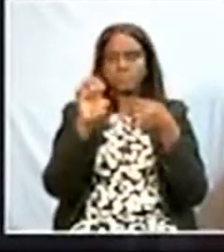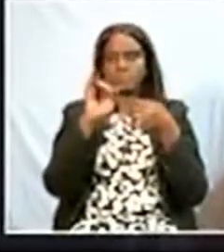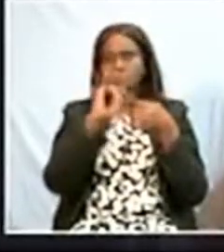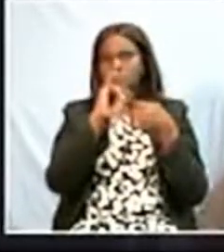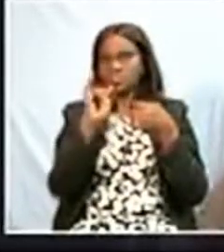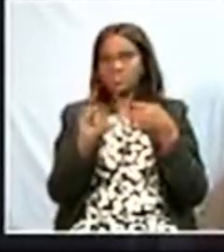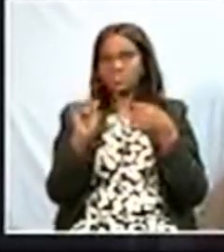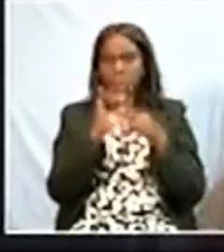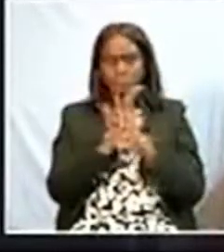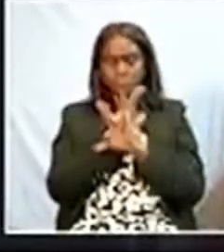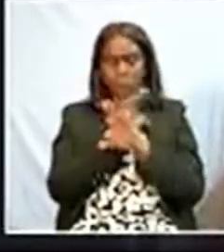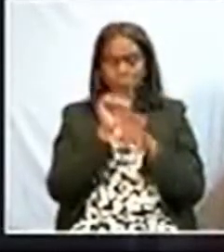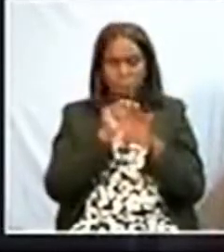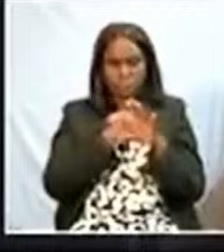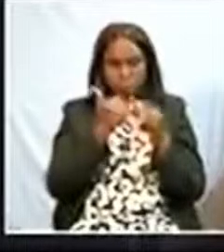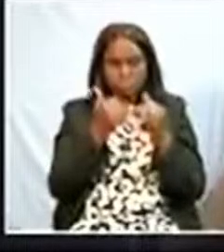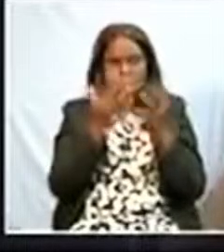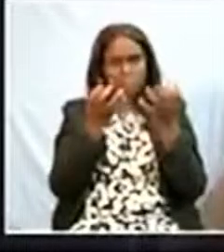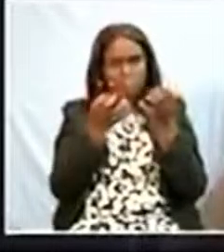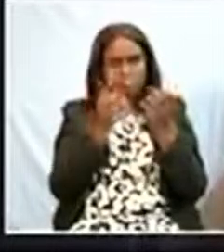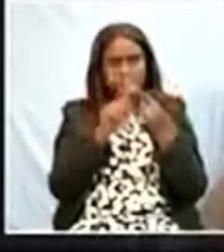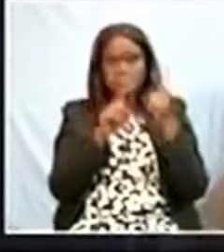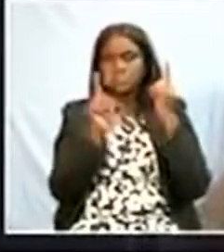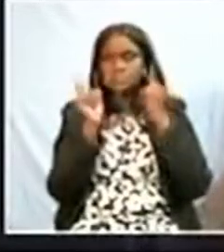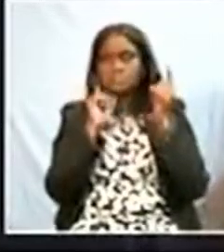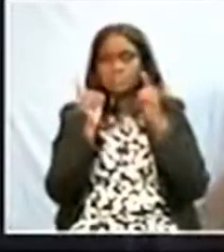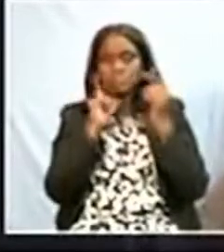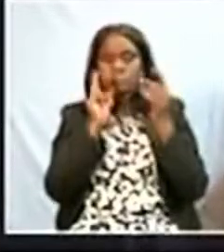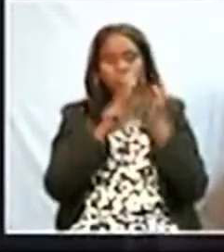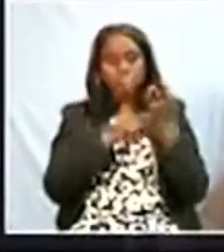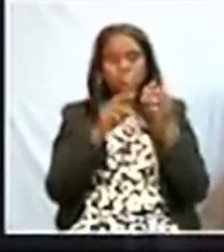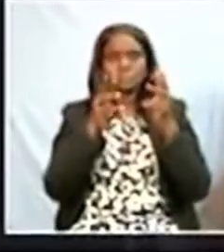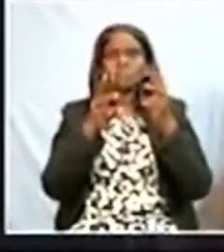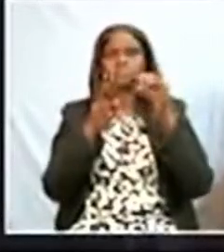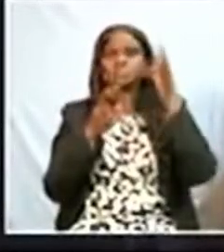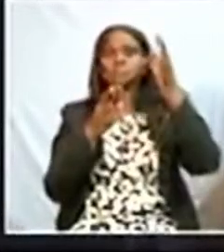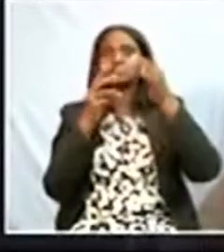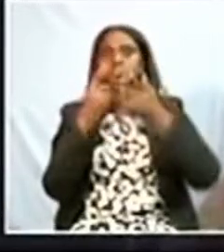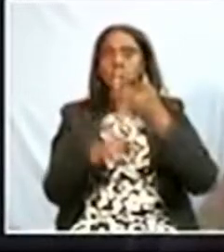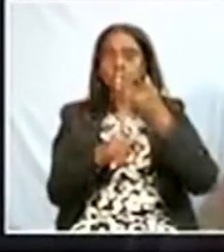Zambia. We are yet to get a report on the way forward.